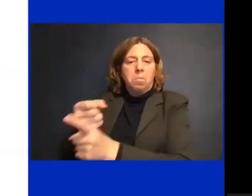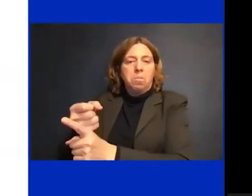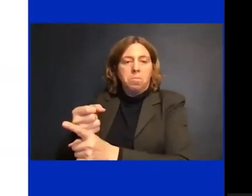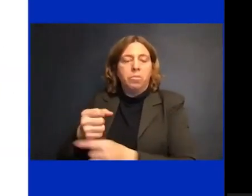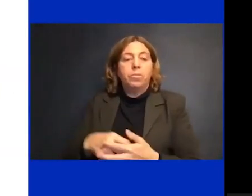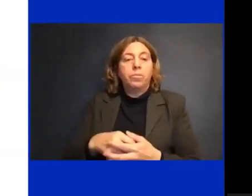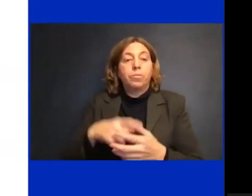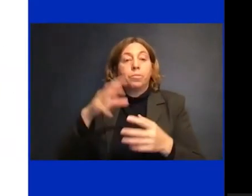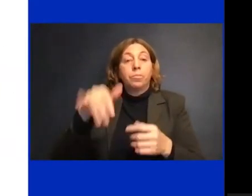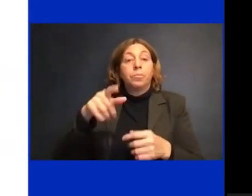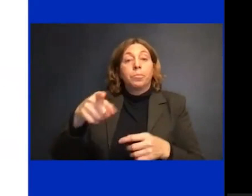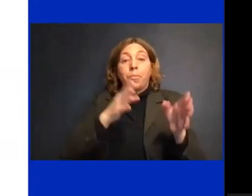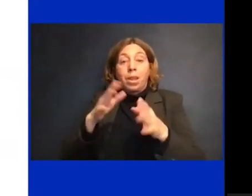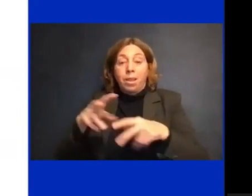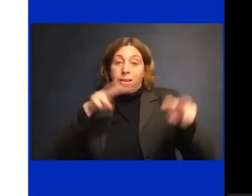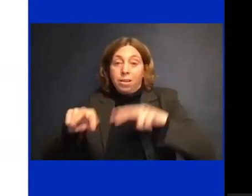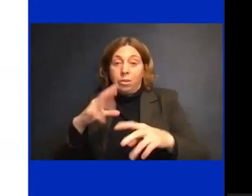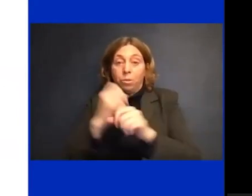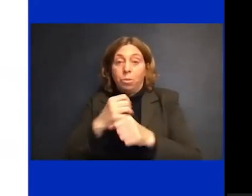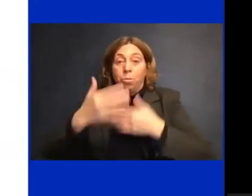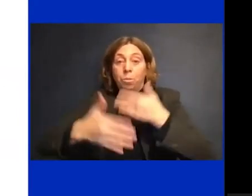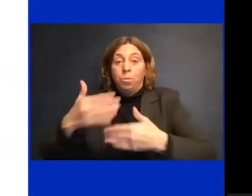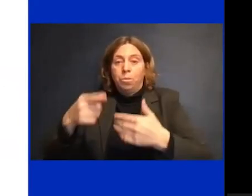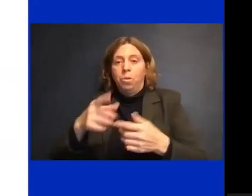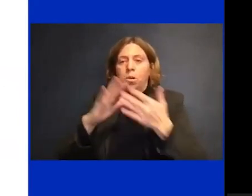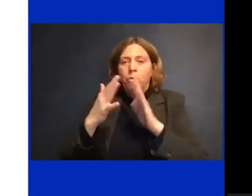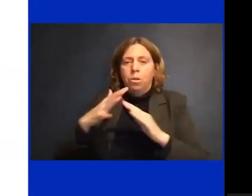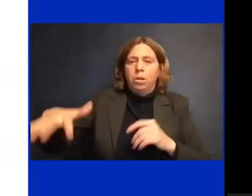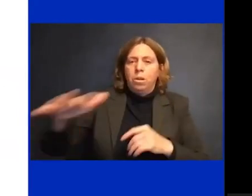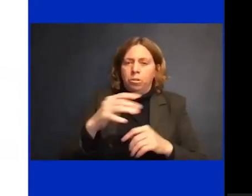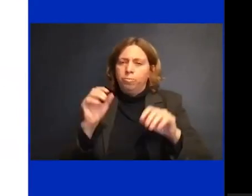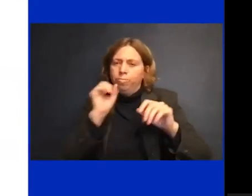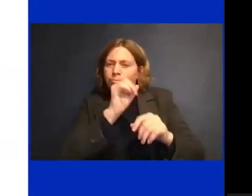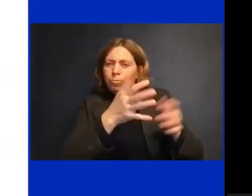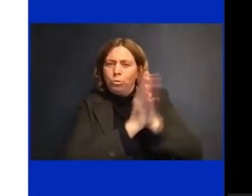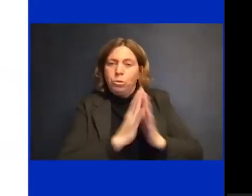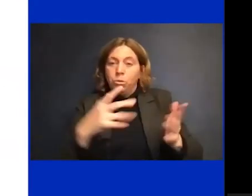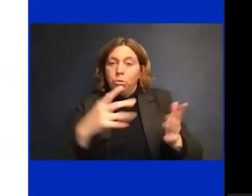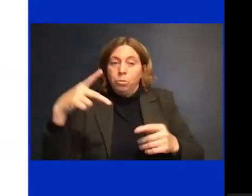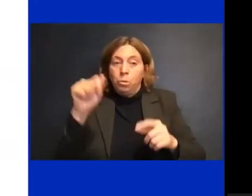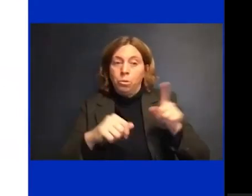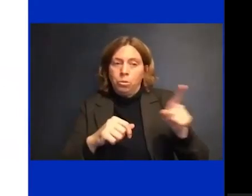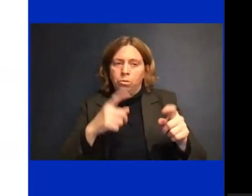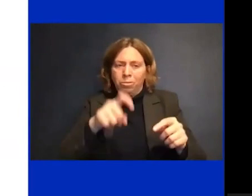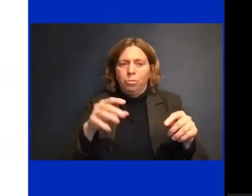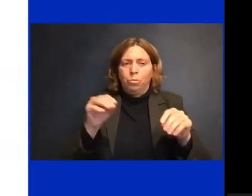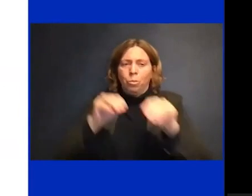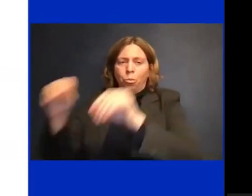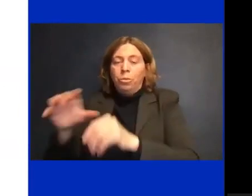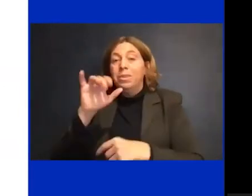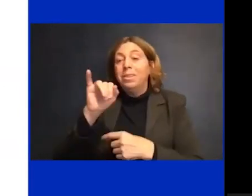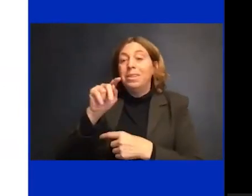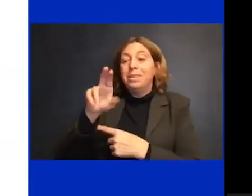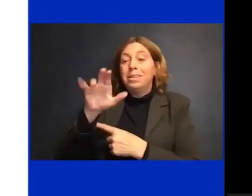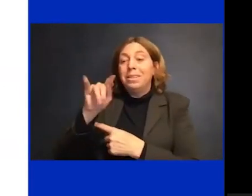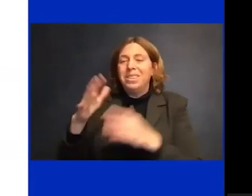Additionally, during the planning level scoping process, the community put forth a request to the Port Authority to relocate the intercity buses